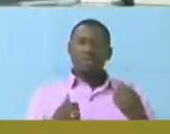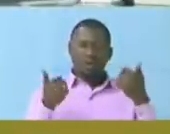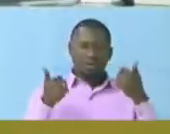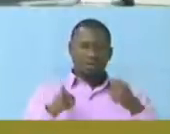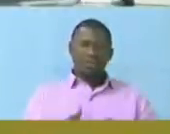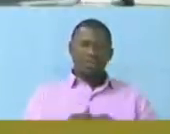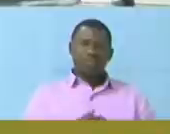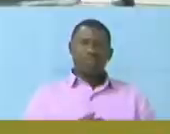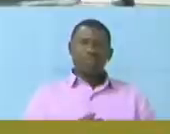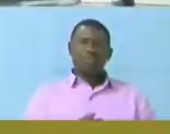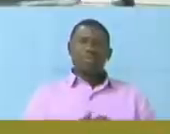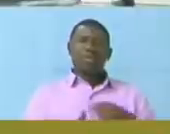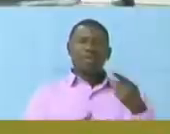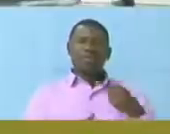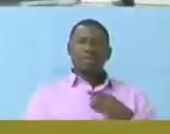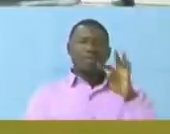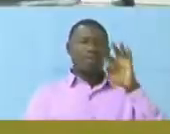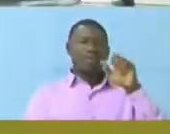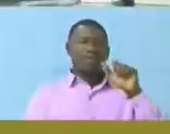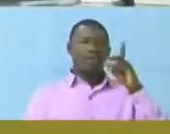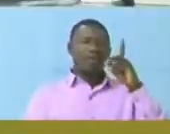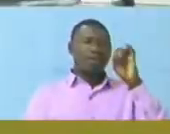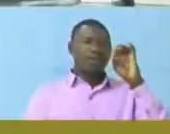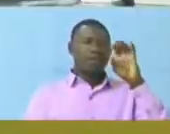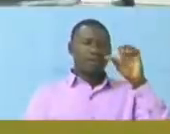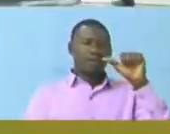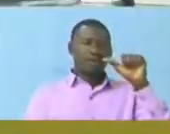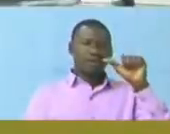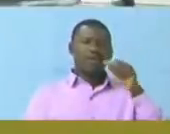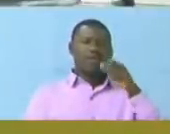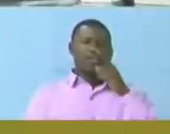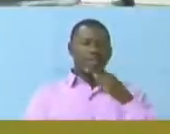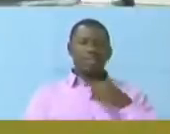Then Fadia told me that the file is almost ready.